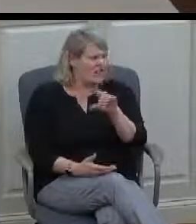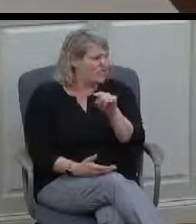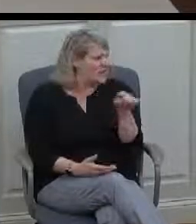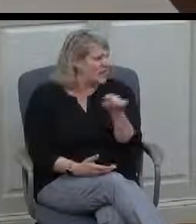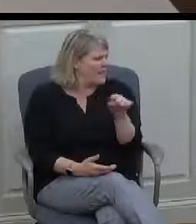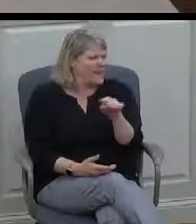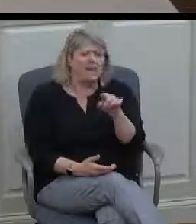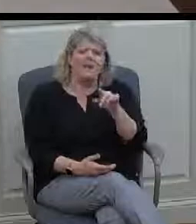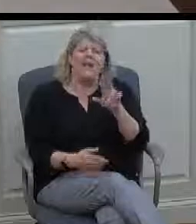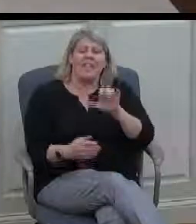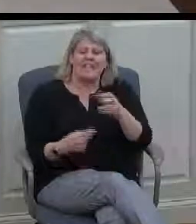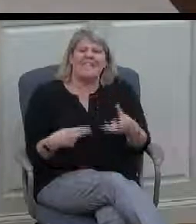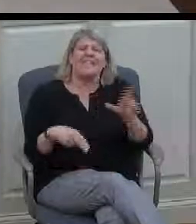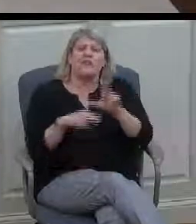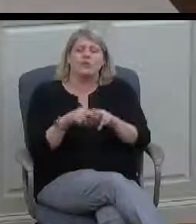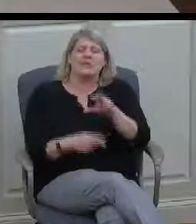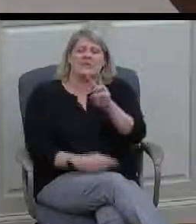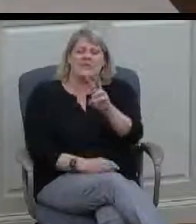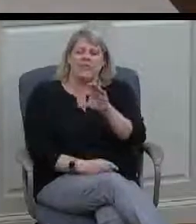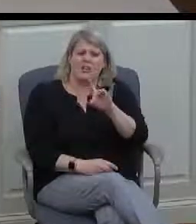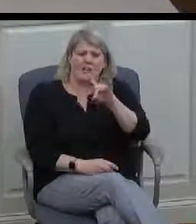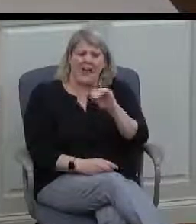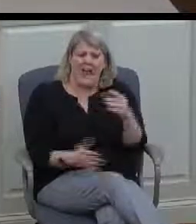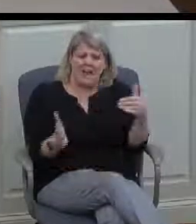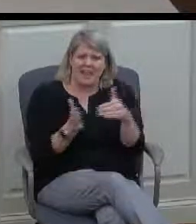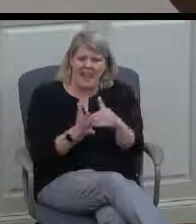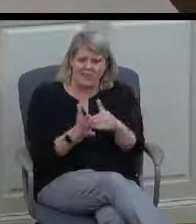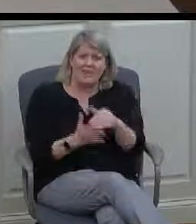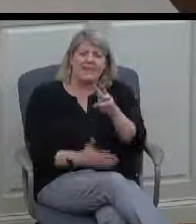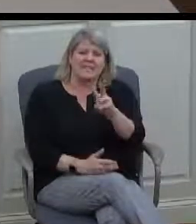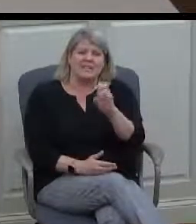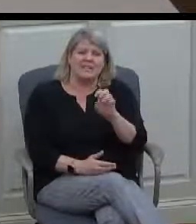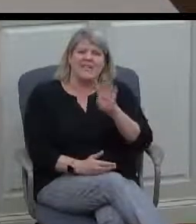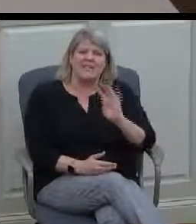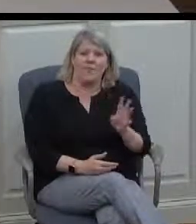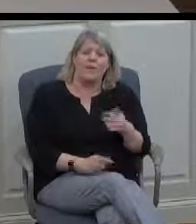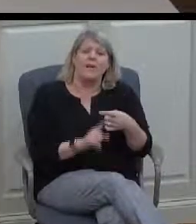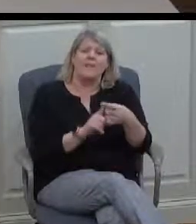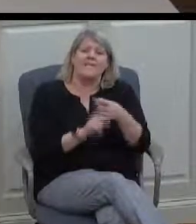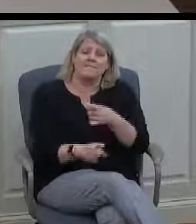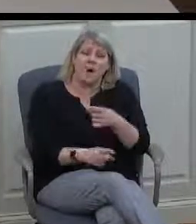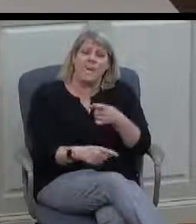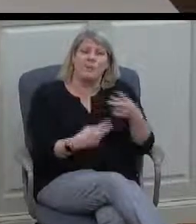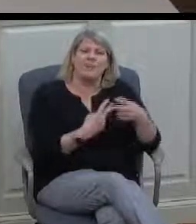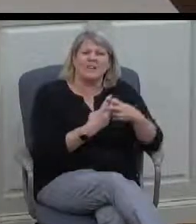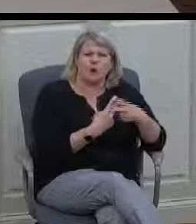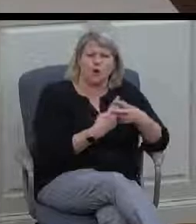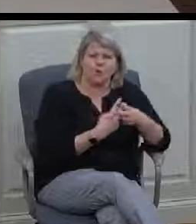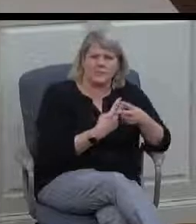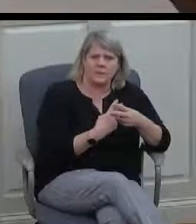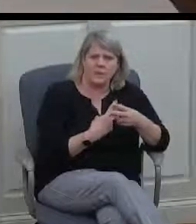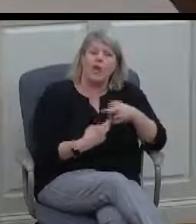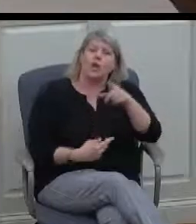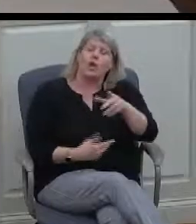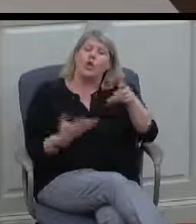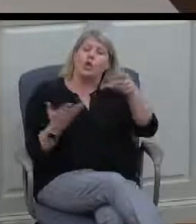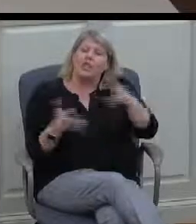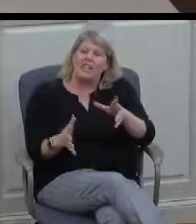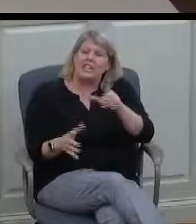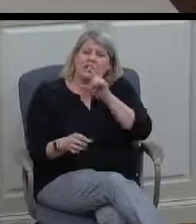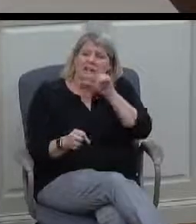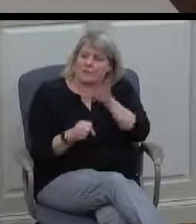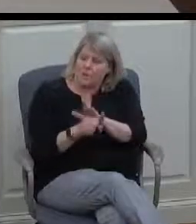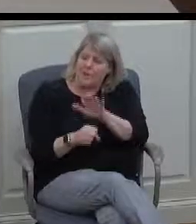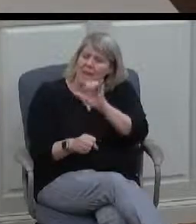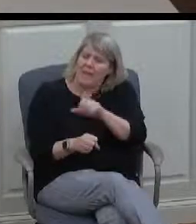$26,717,191, which is an increase of $680,000. The $640 will come from reserves. Of course, you have just confirmed that you have an